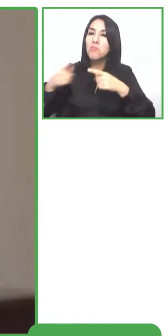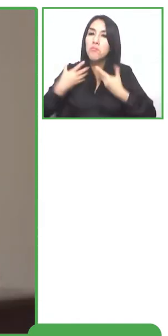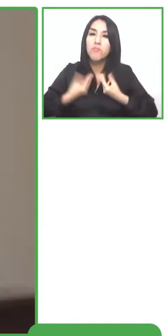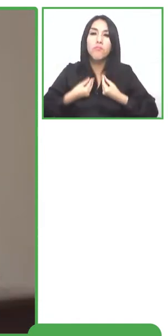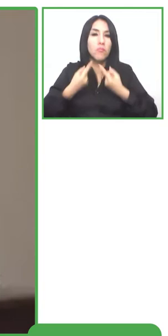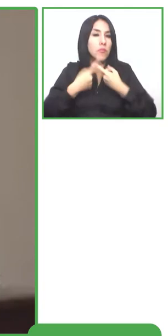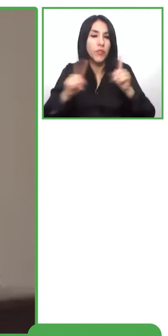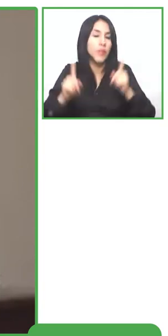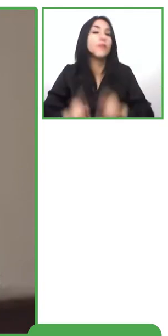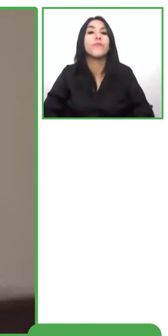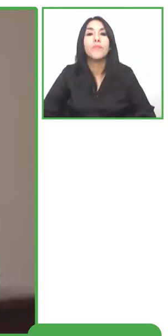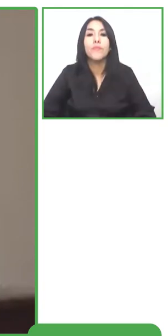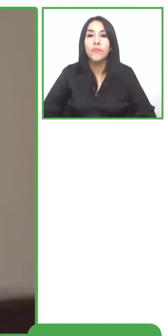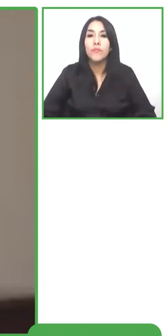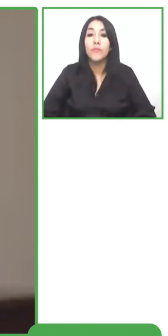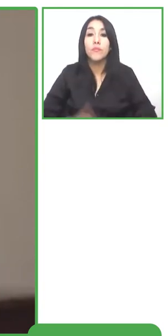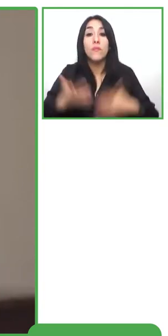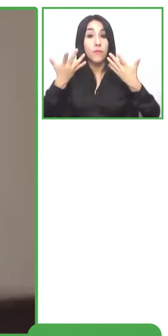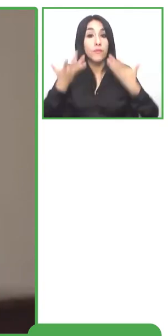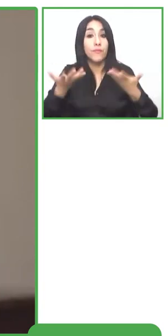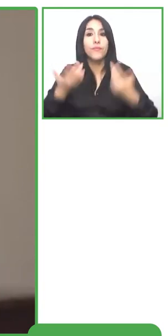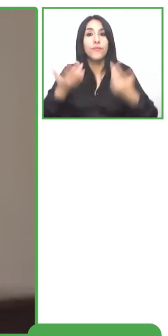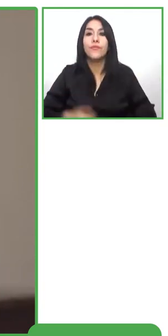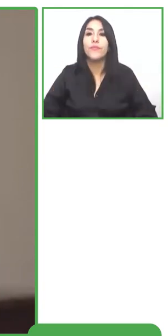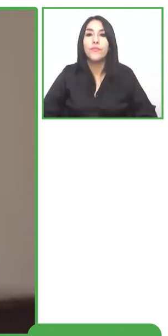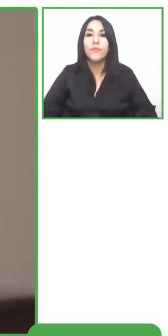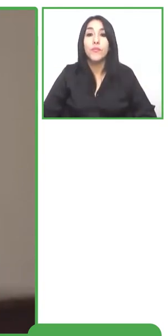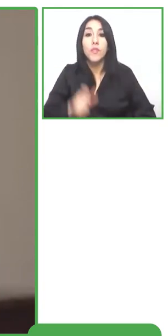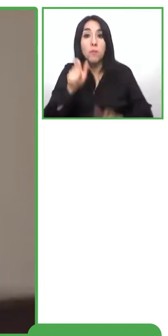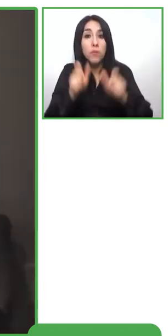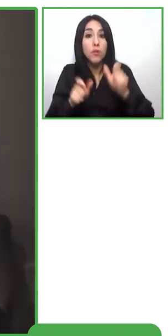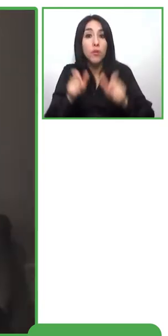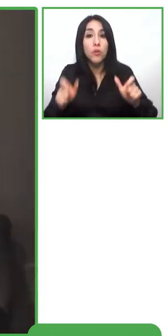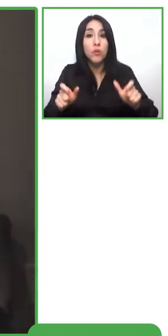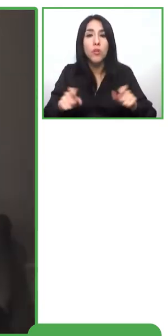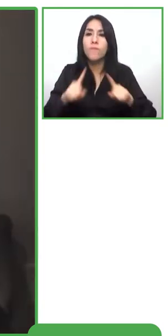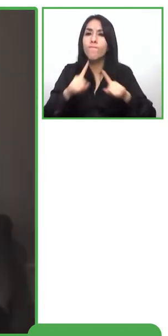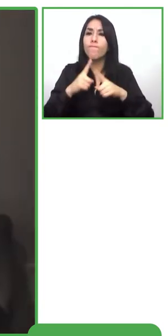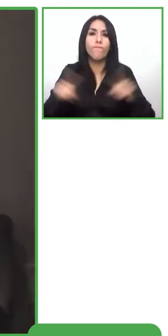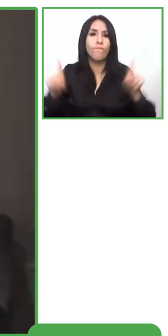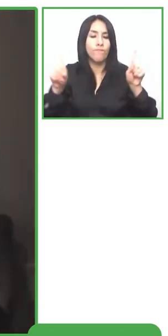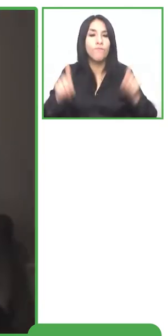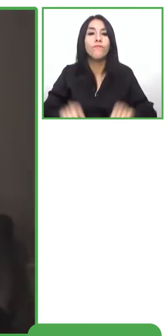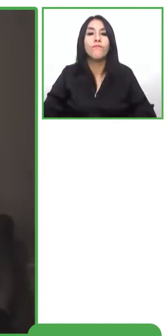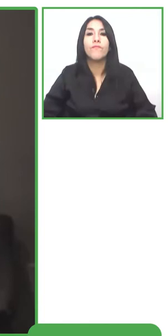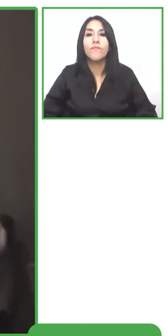Santi Universe is, well, Universo Santi can be very, very